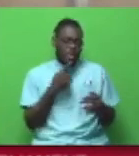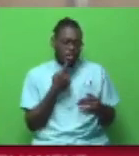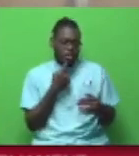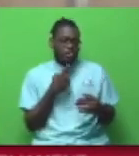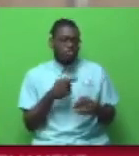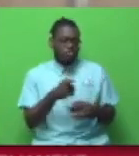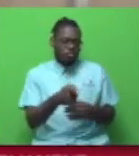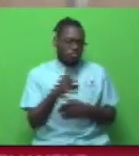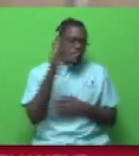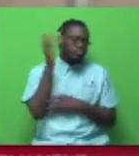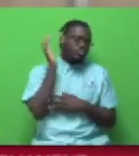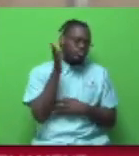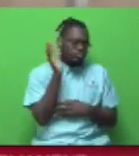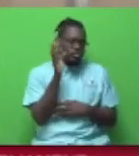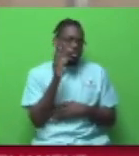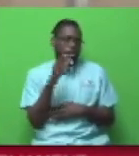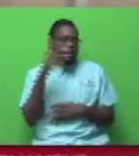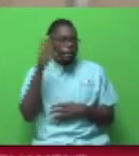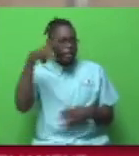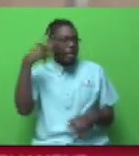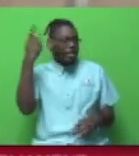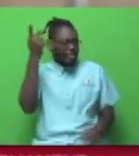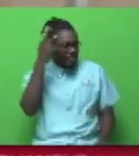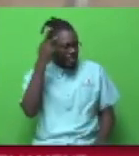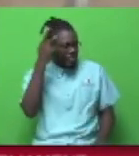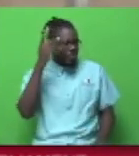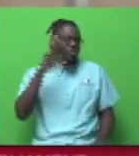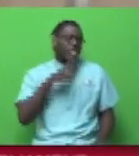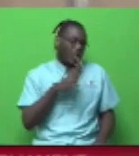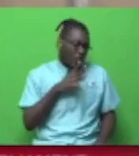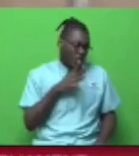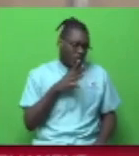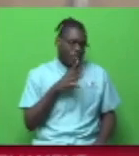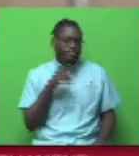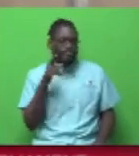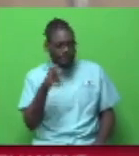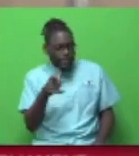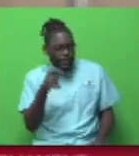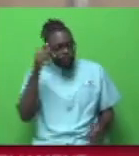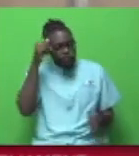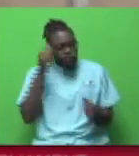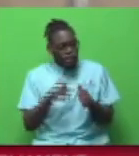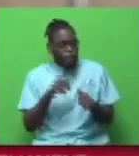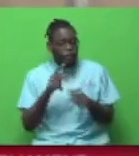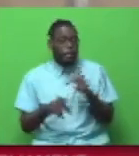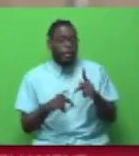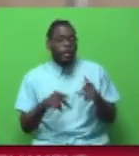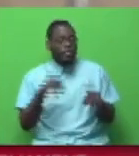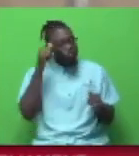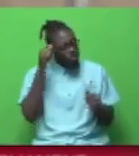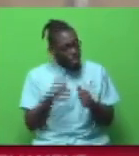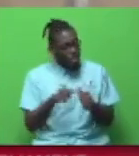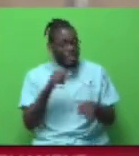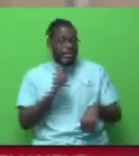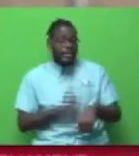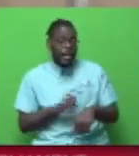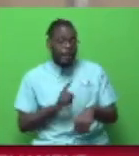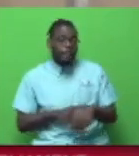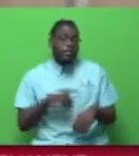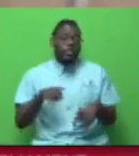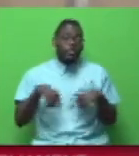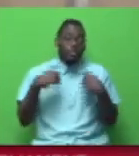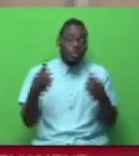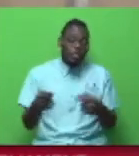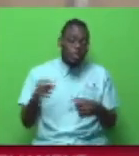in her political speech, where she reminded the people of this country, every time you stand by the fuel pump, she spoke about what